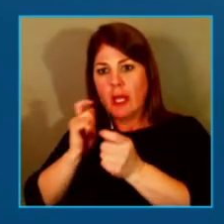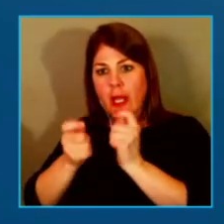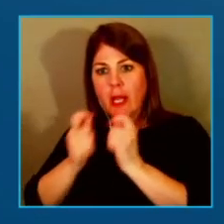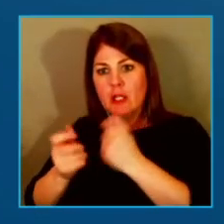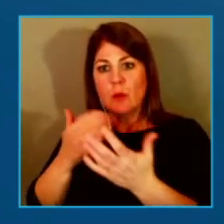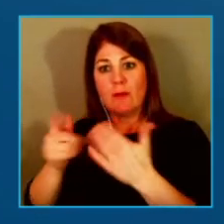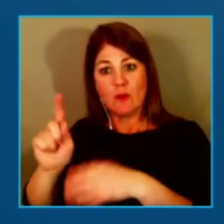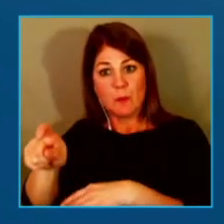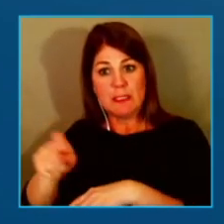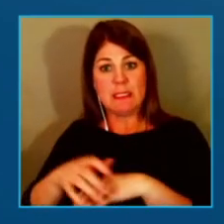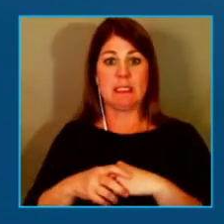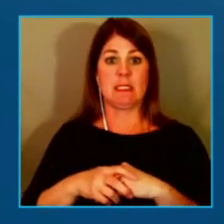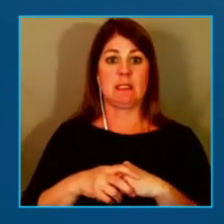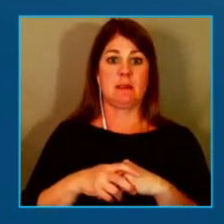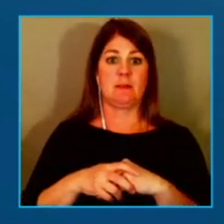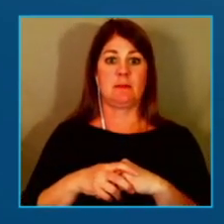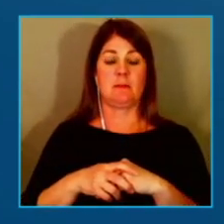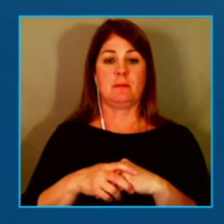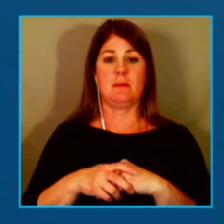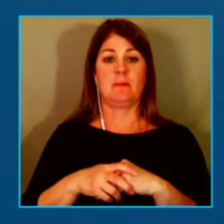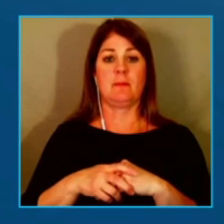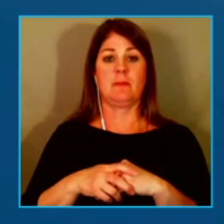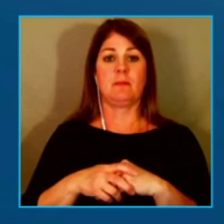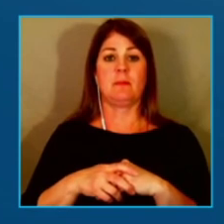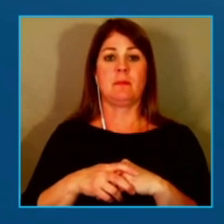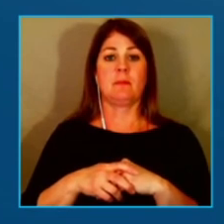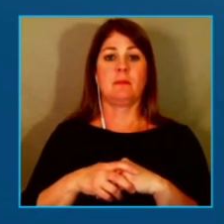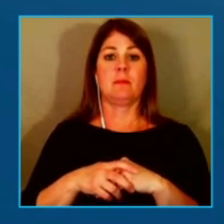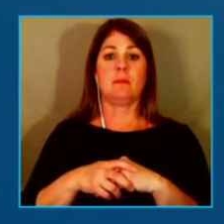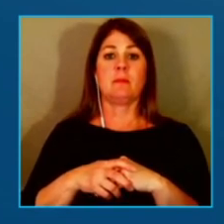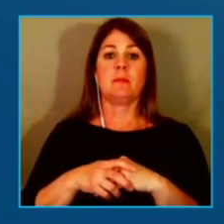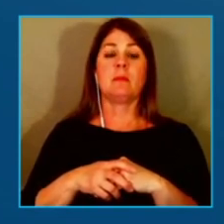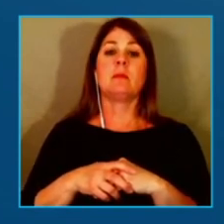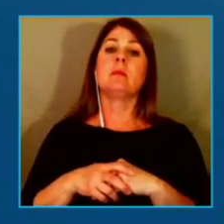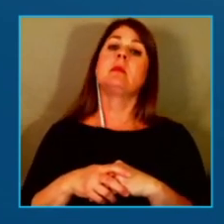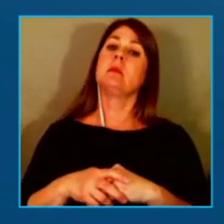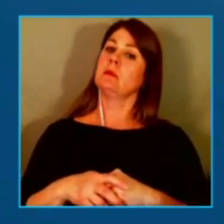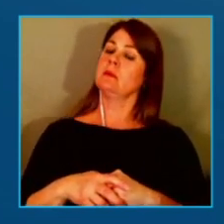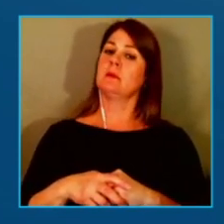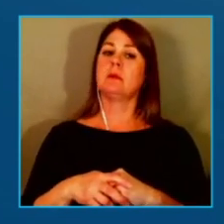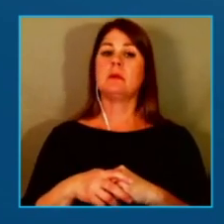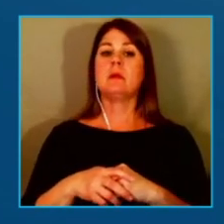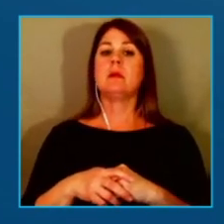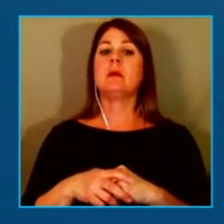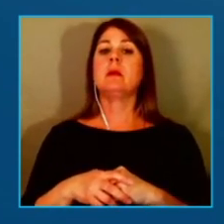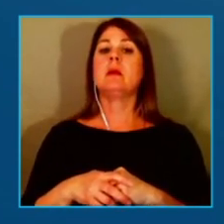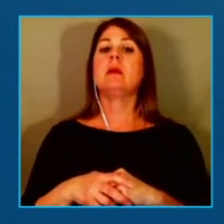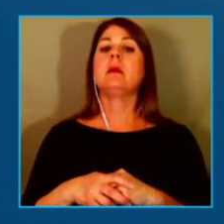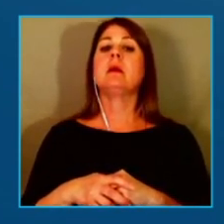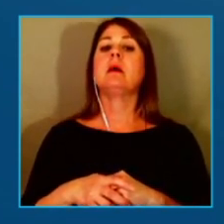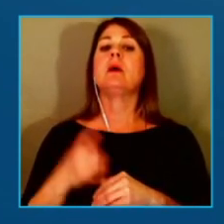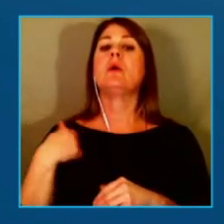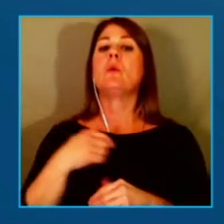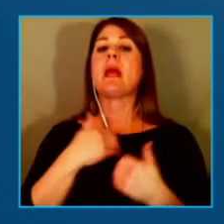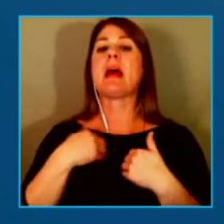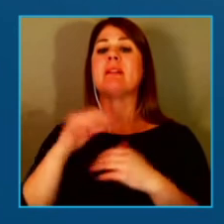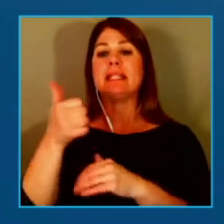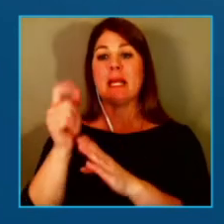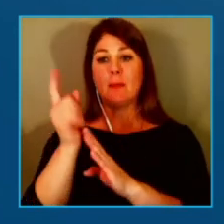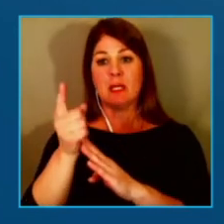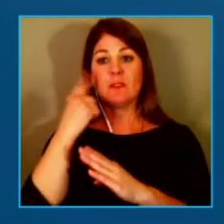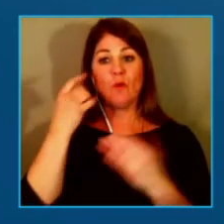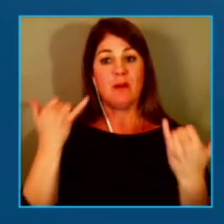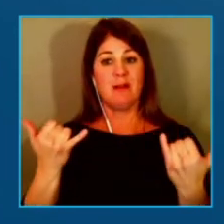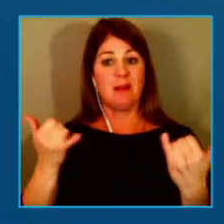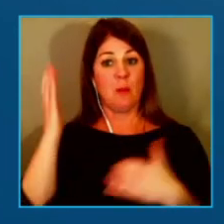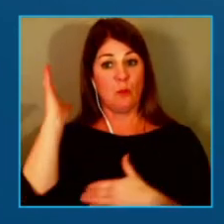letter and the spirit of our DNC charter and bylaws. We have 10 minutes for this presentation,